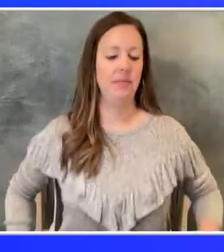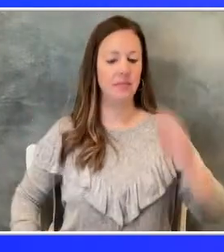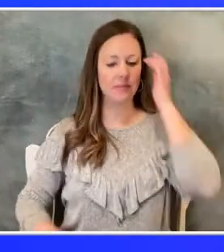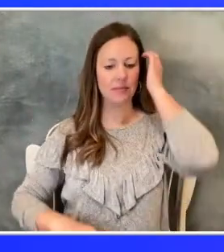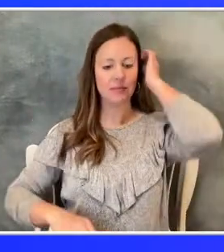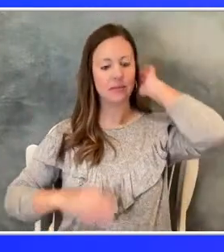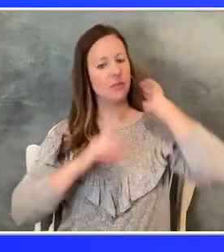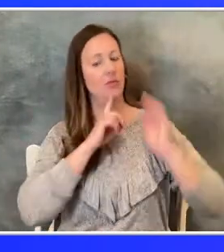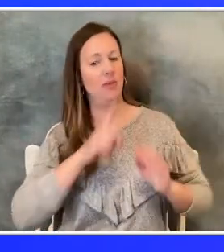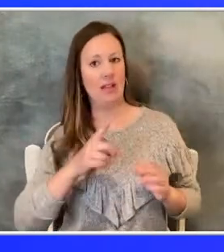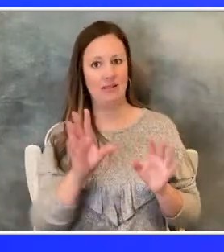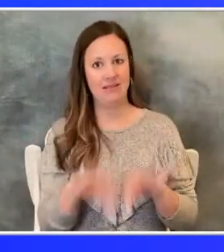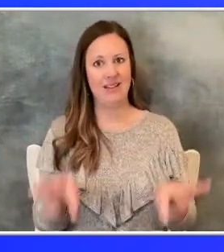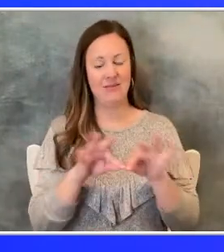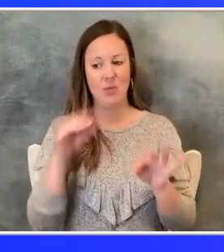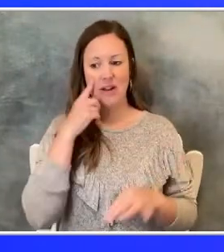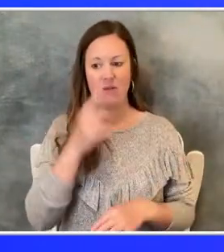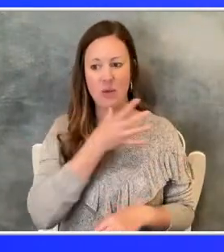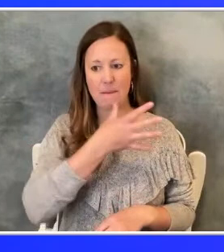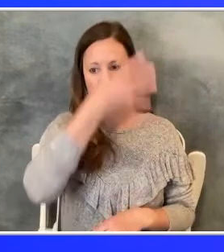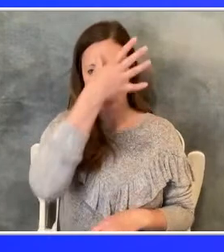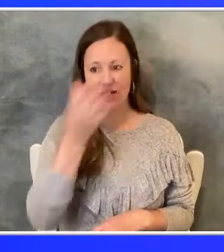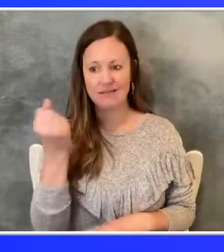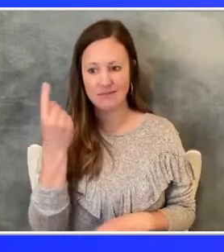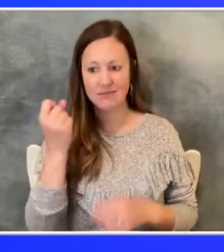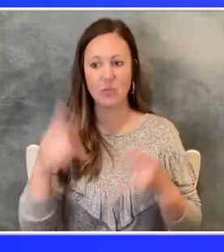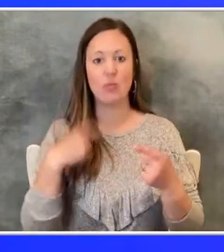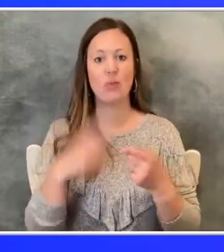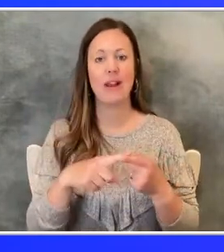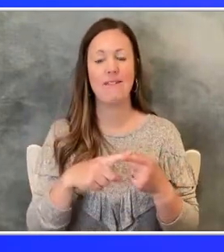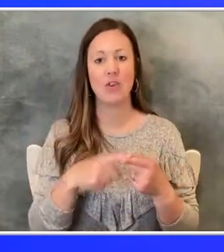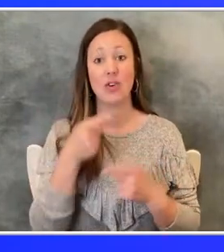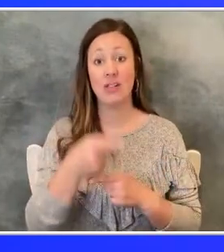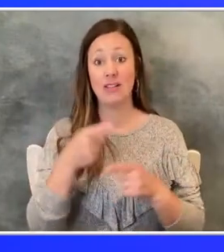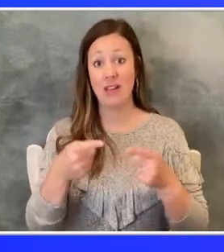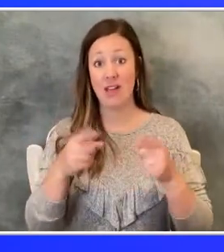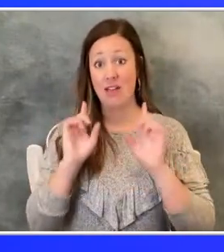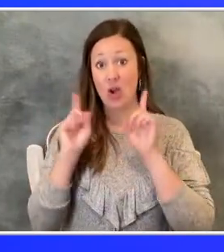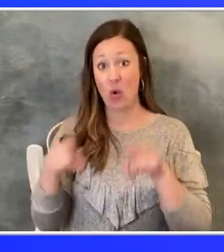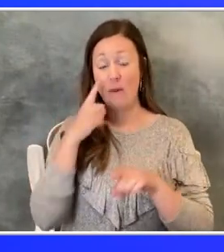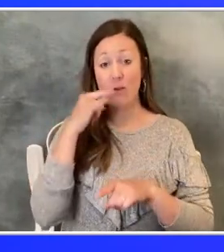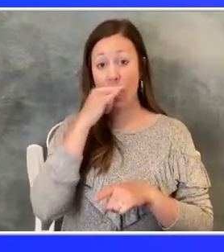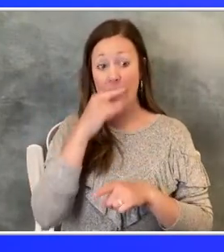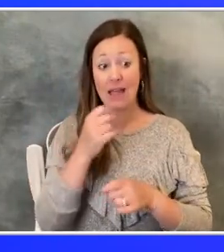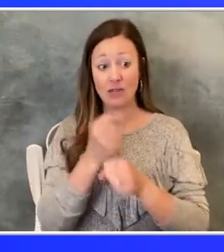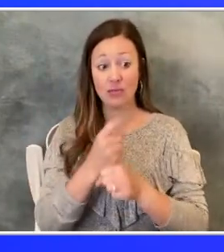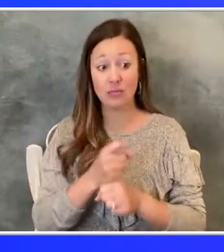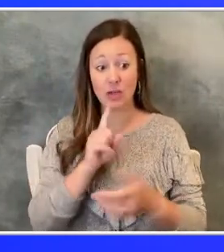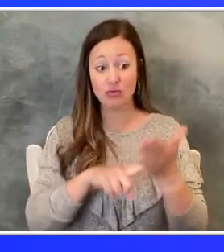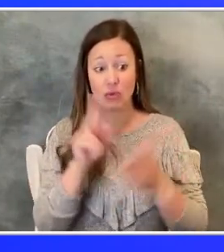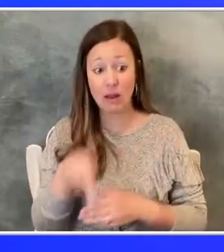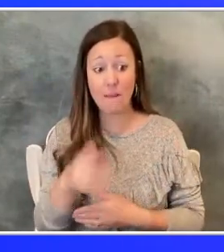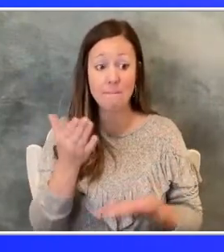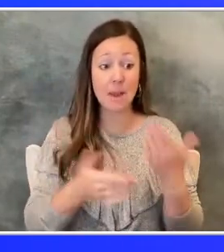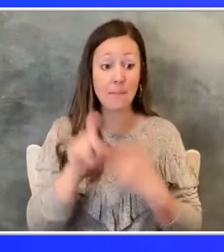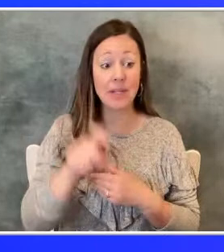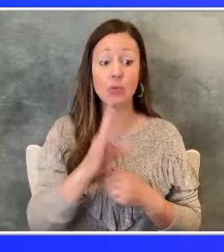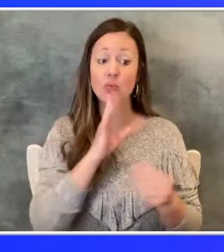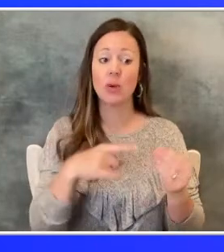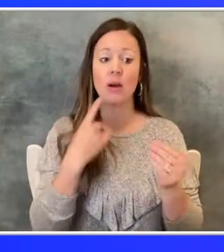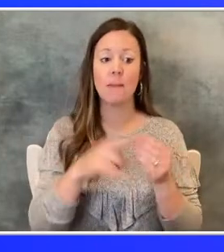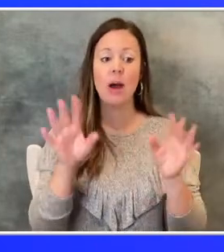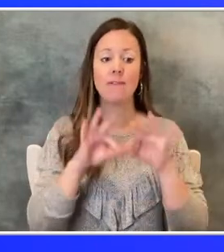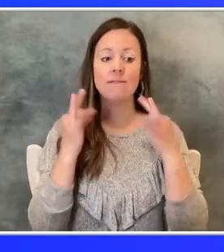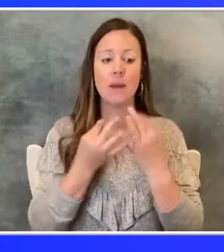to understand that when they go for their annual checkups, they need to maybe talk about family history. If somebody